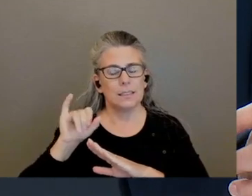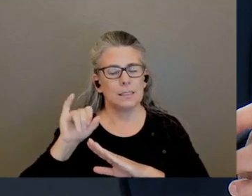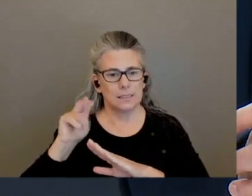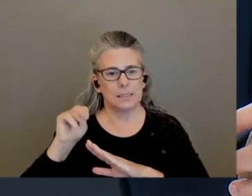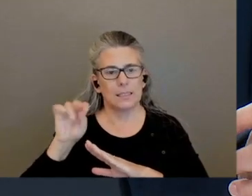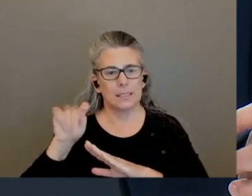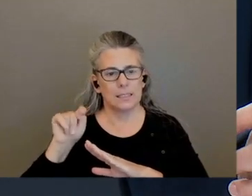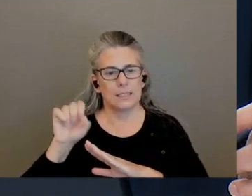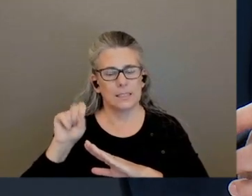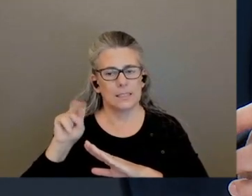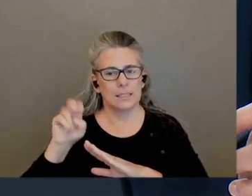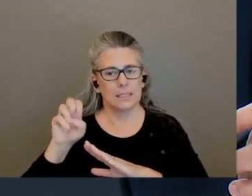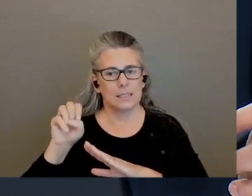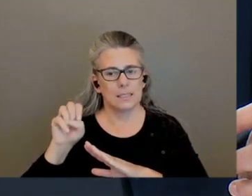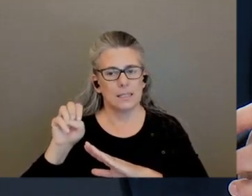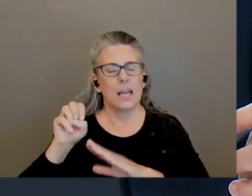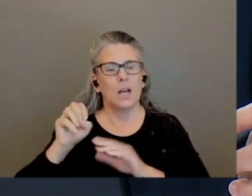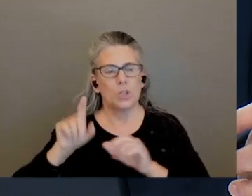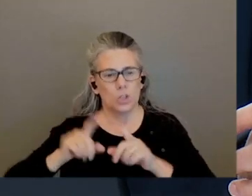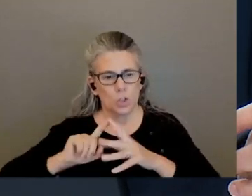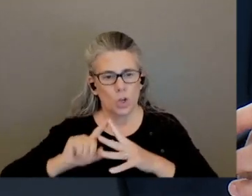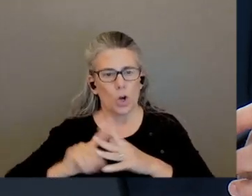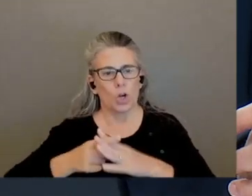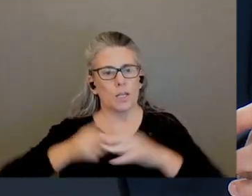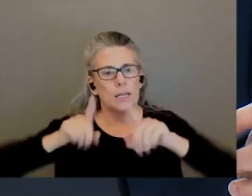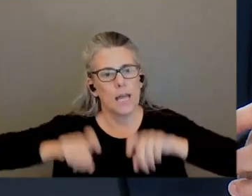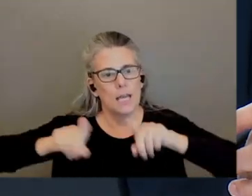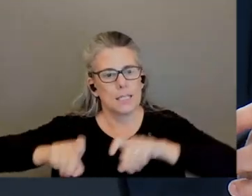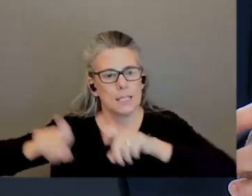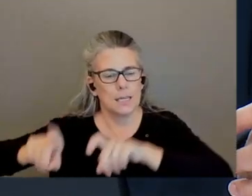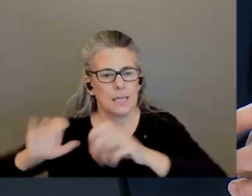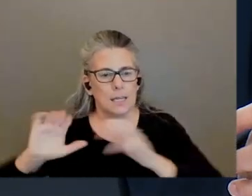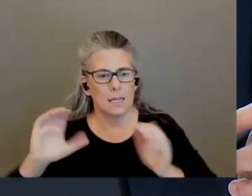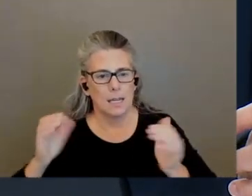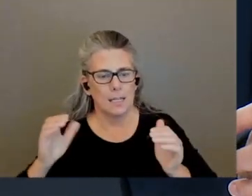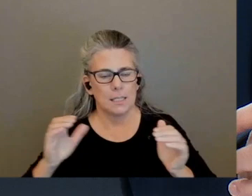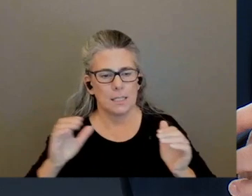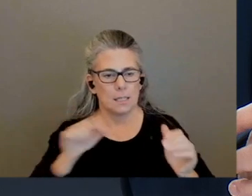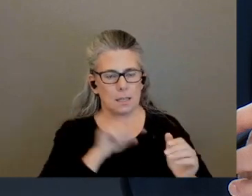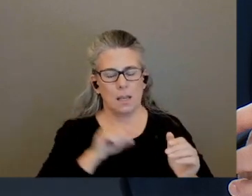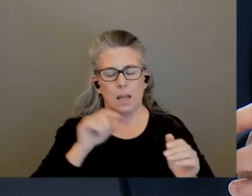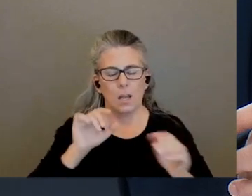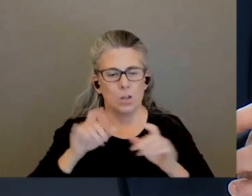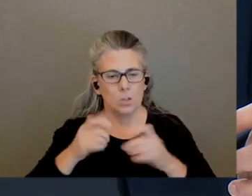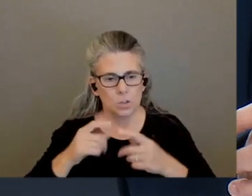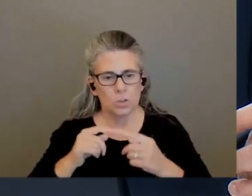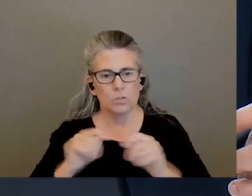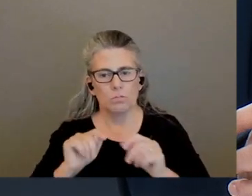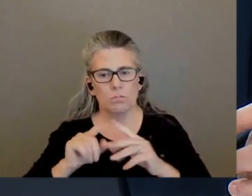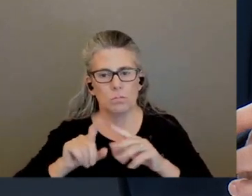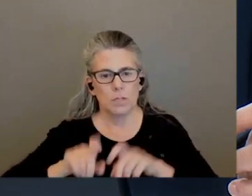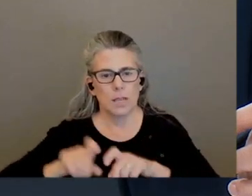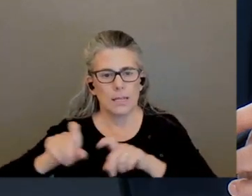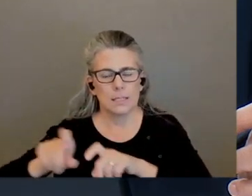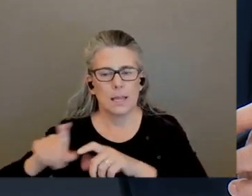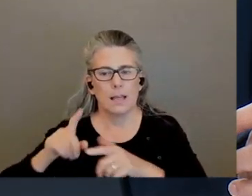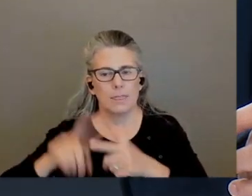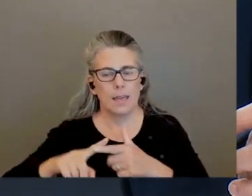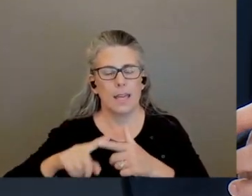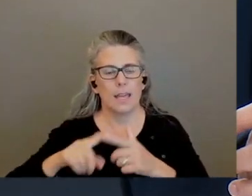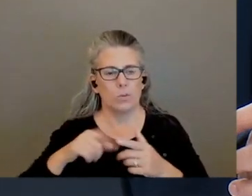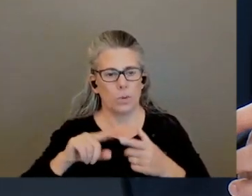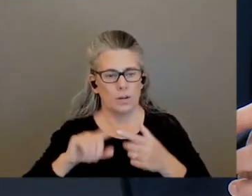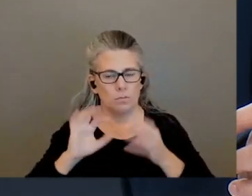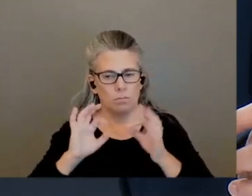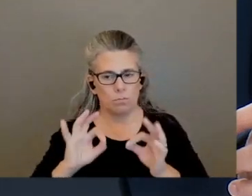start testing your application against the read replica, and when you're fine with that, promote the replica to being